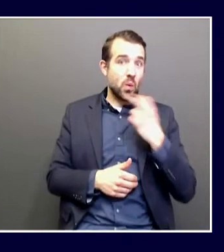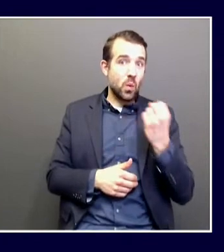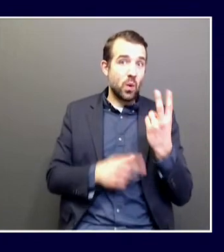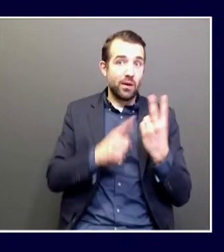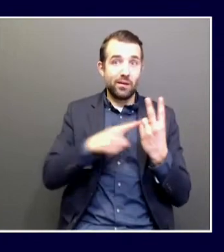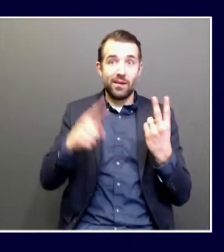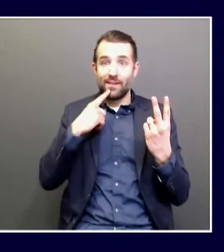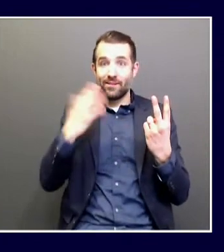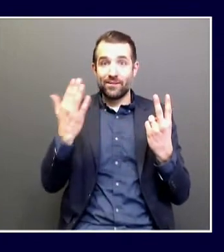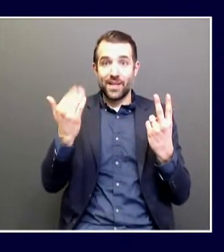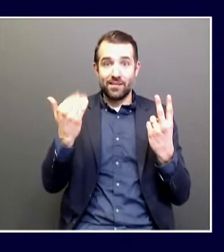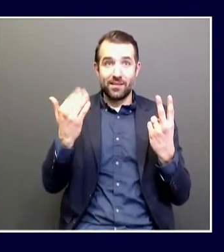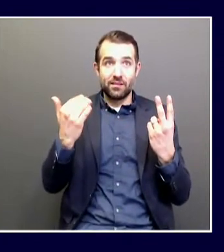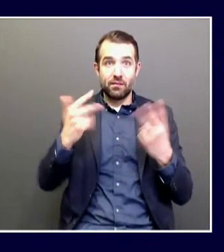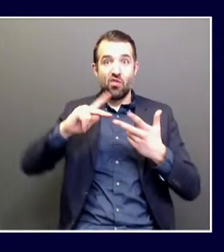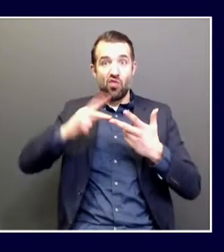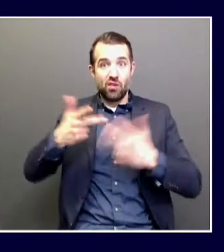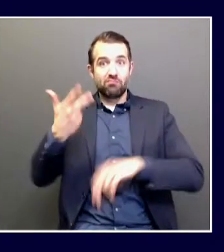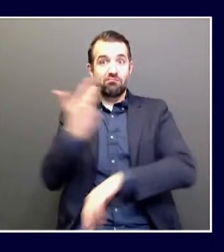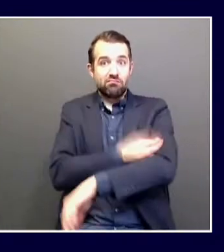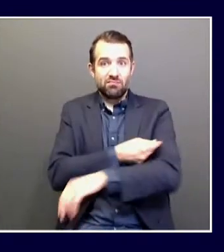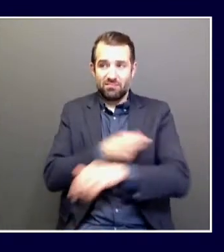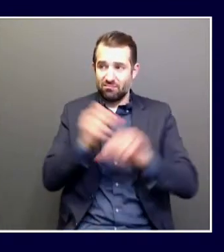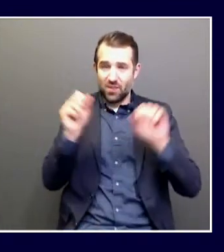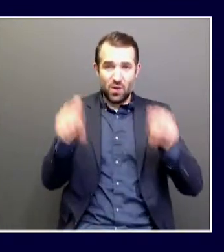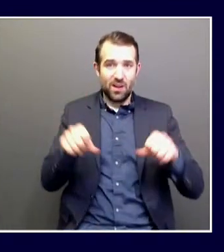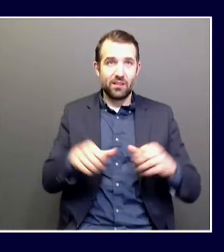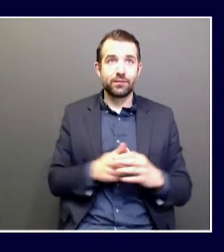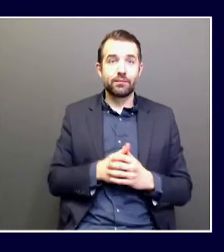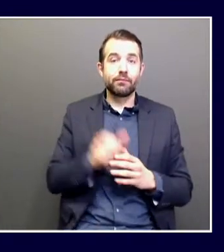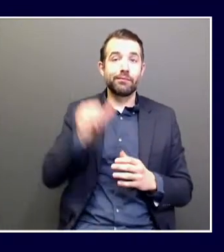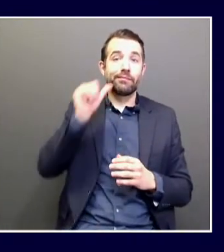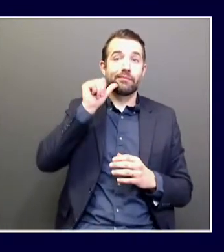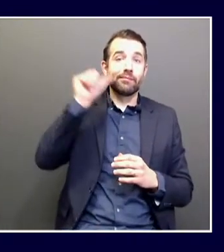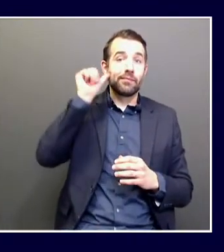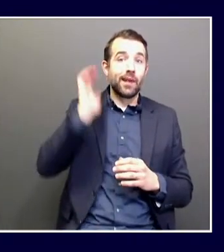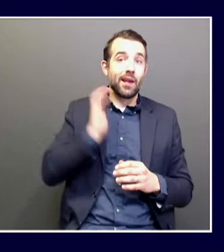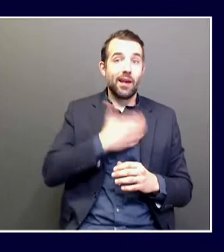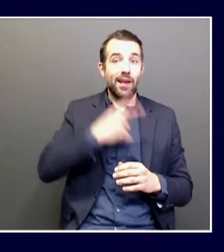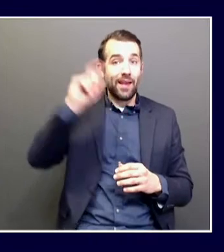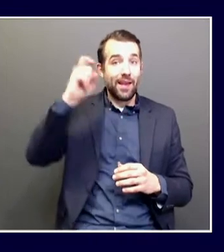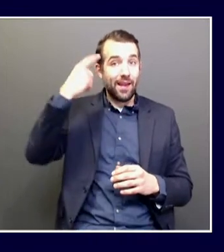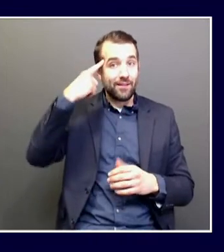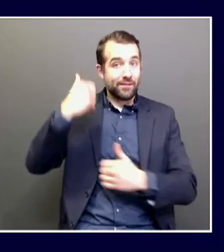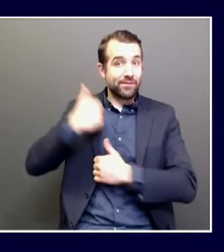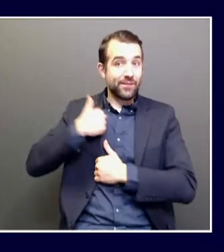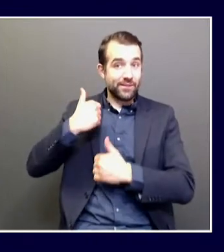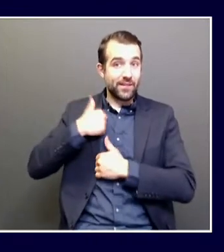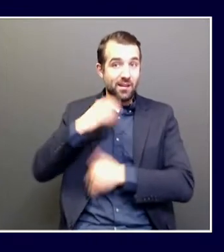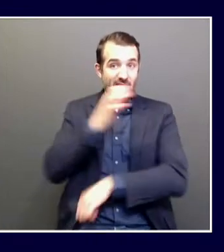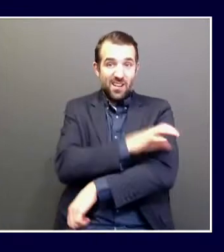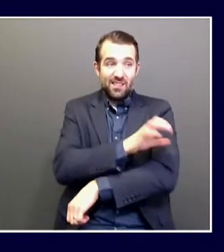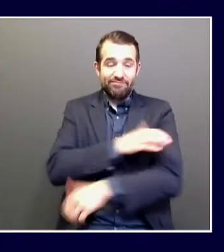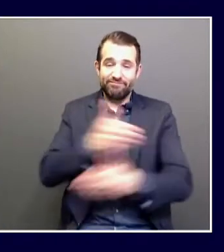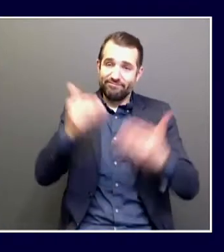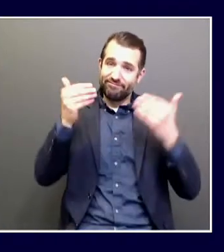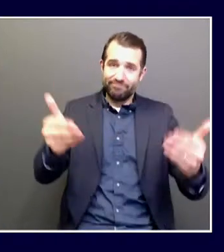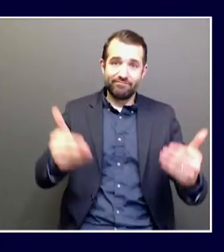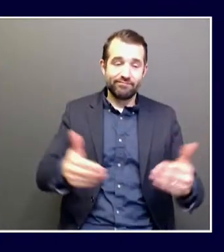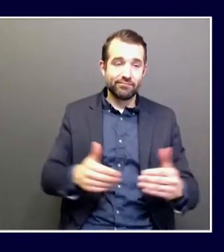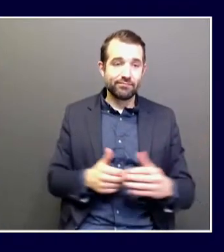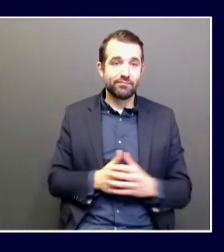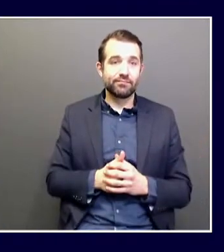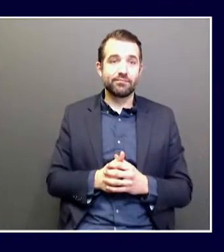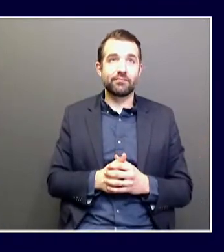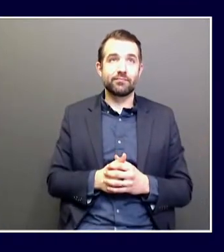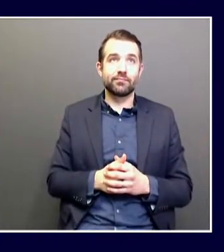clinic in Augusta went out with that yesterday. There were two reasons, I guess a number of reasons, but two big categories. The first is, given